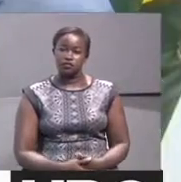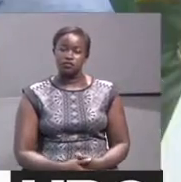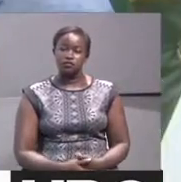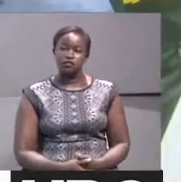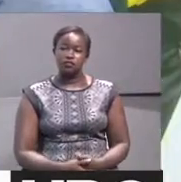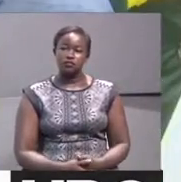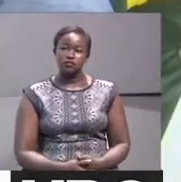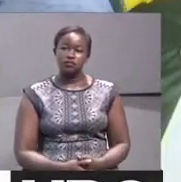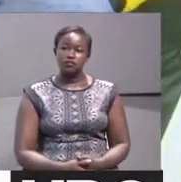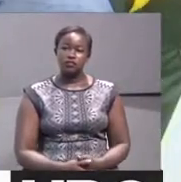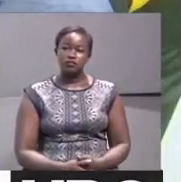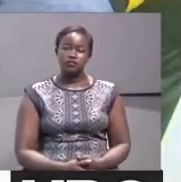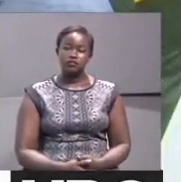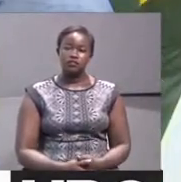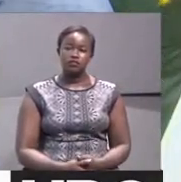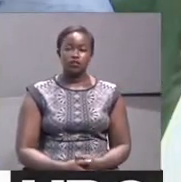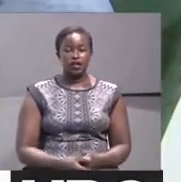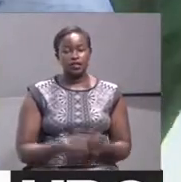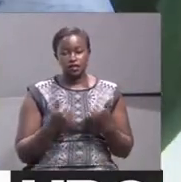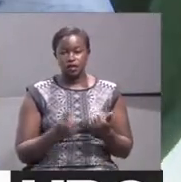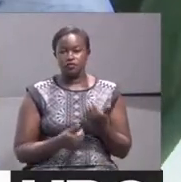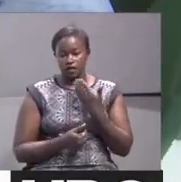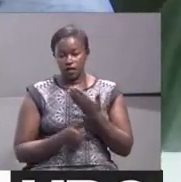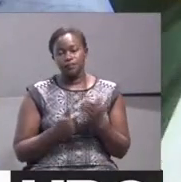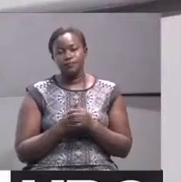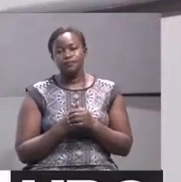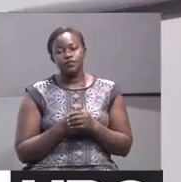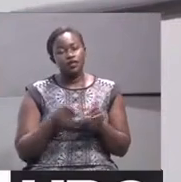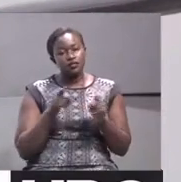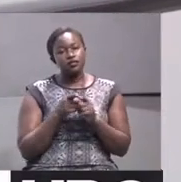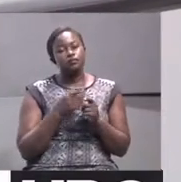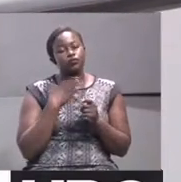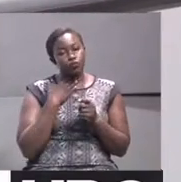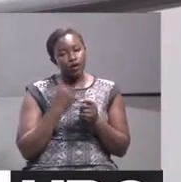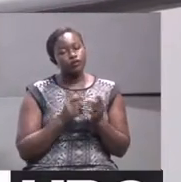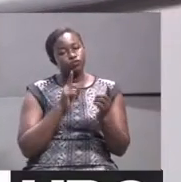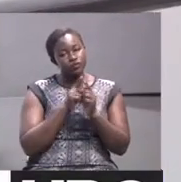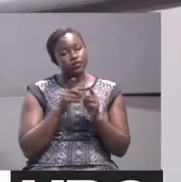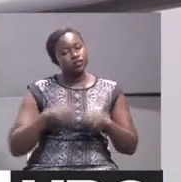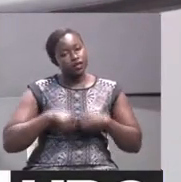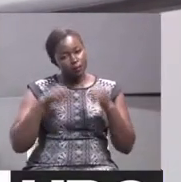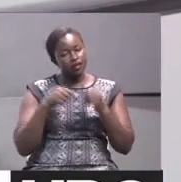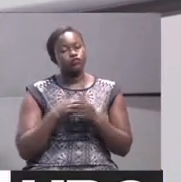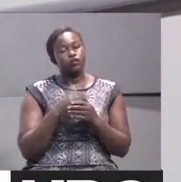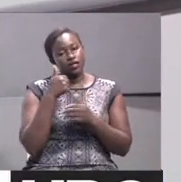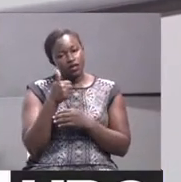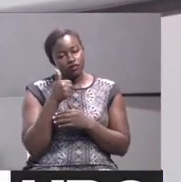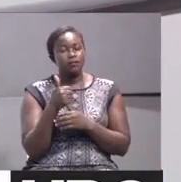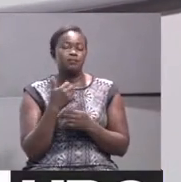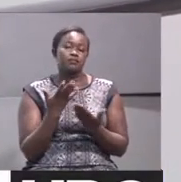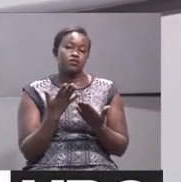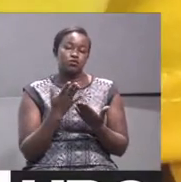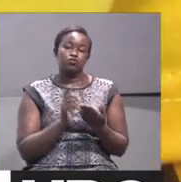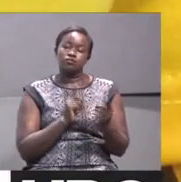The disgruntled party members in Wakiso District further sought appointment of the party's chairperson to meet them, to which he promised, but this